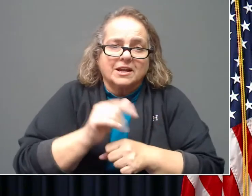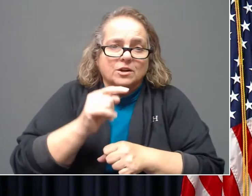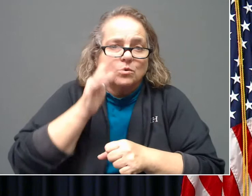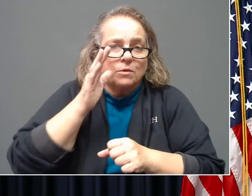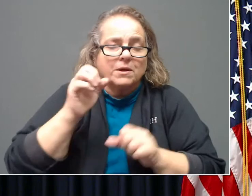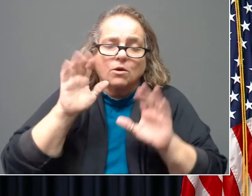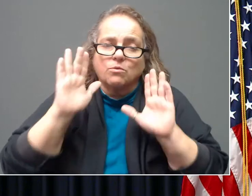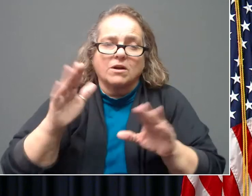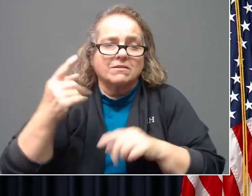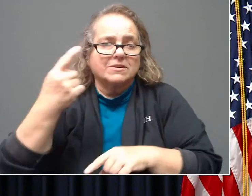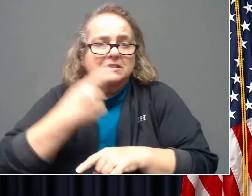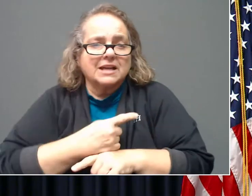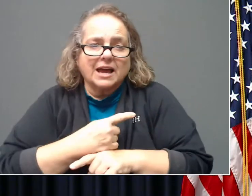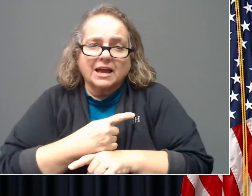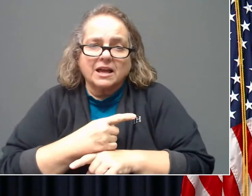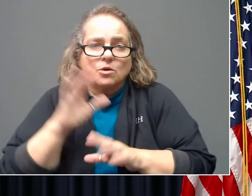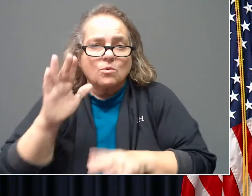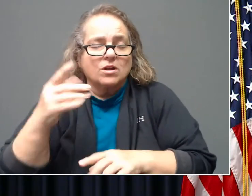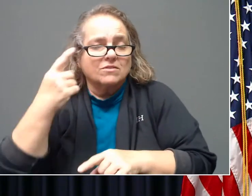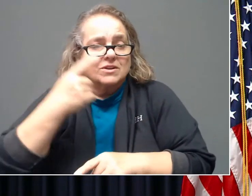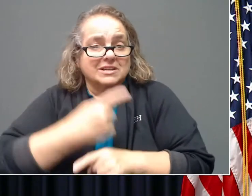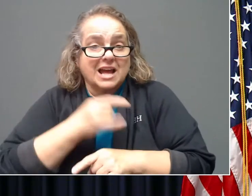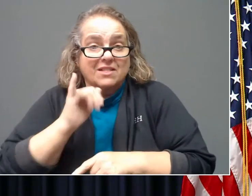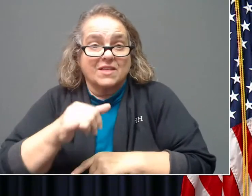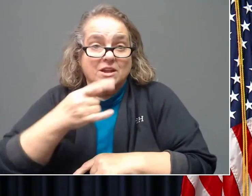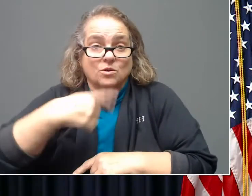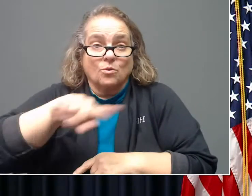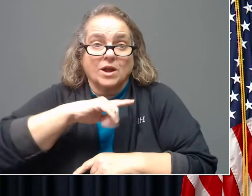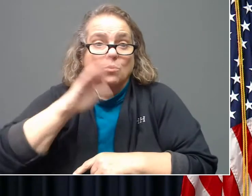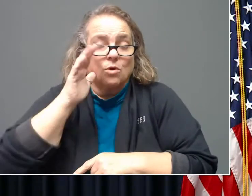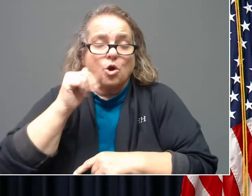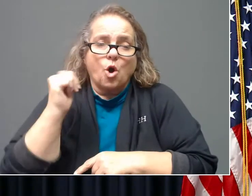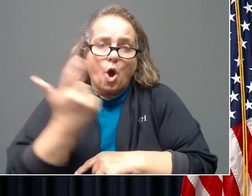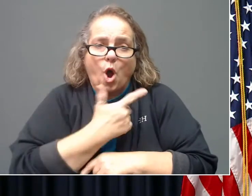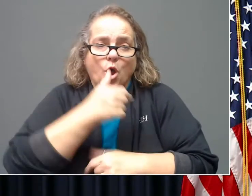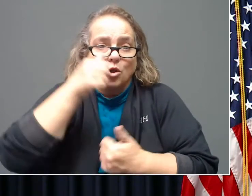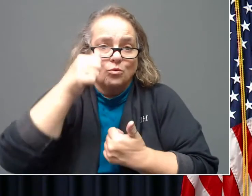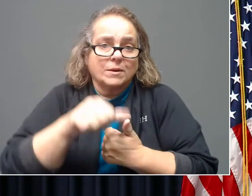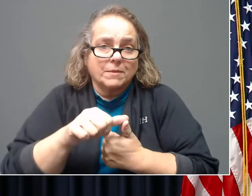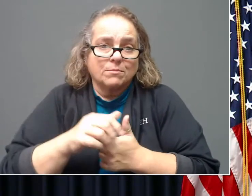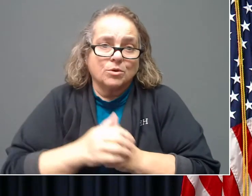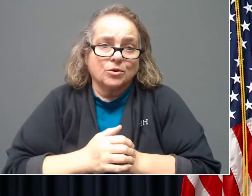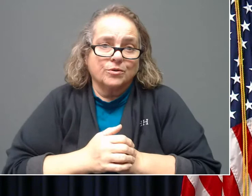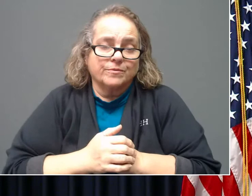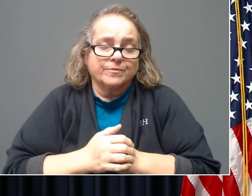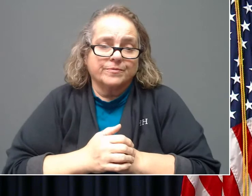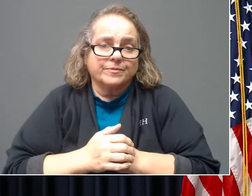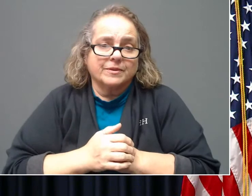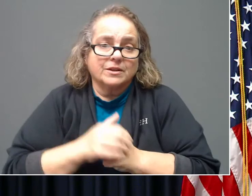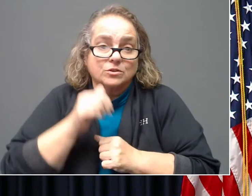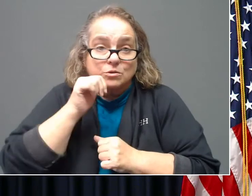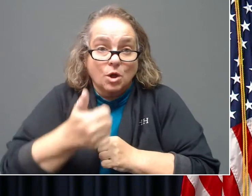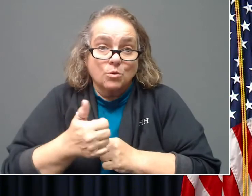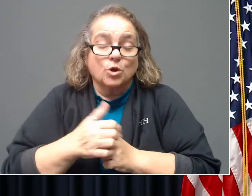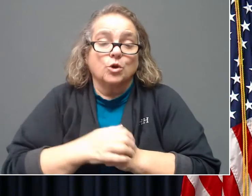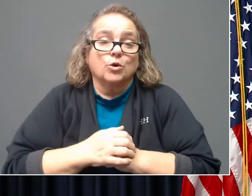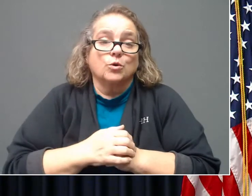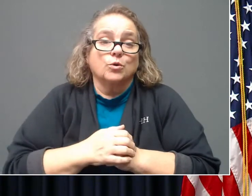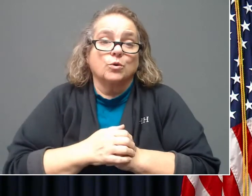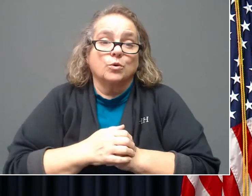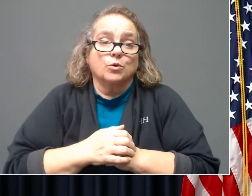I think it'll be an incredible day that we will all remember. And tomorrow,